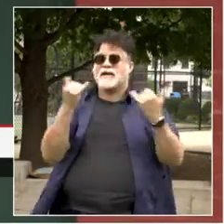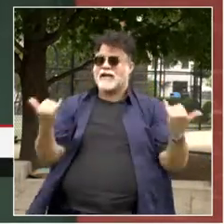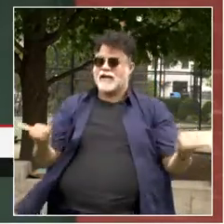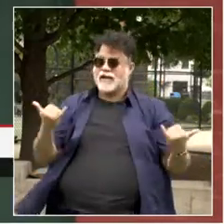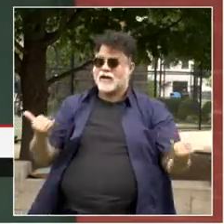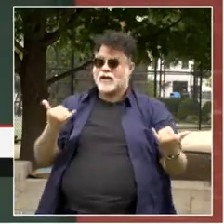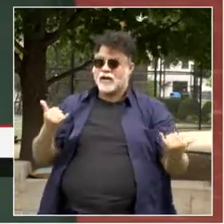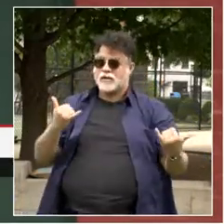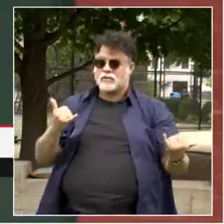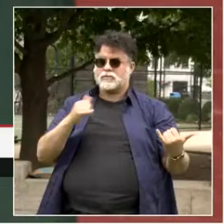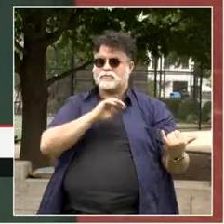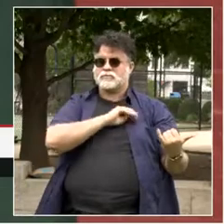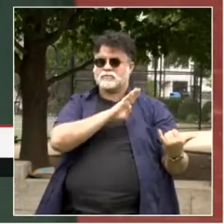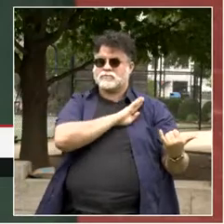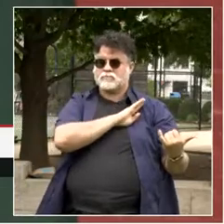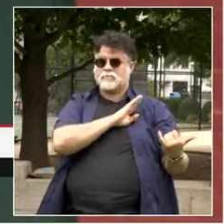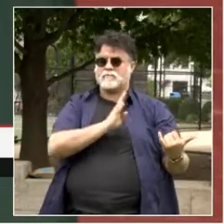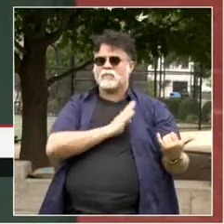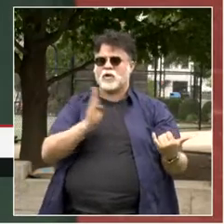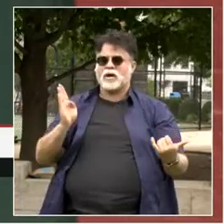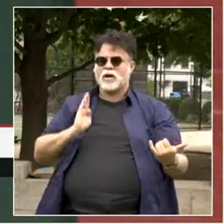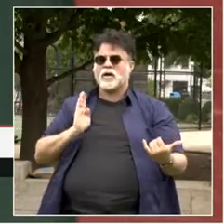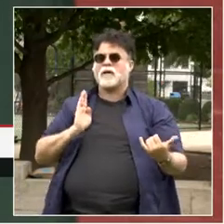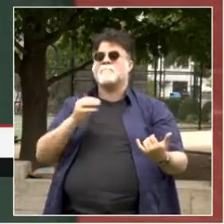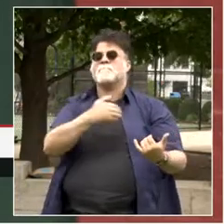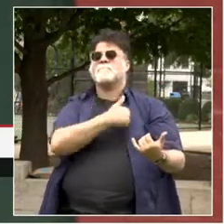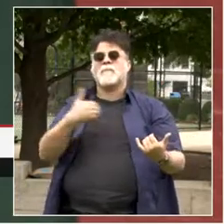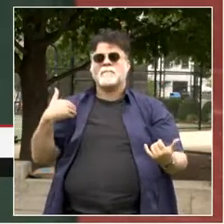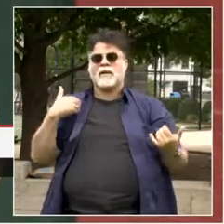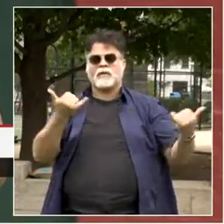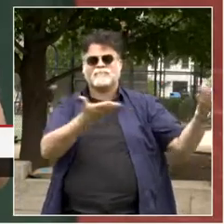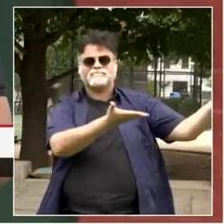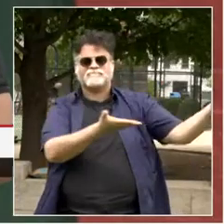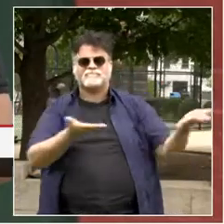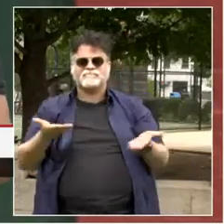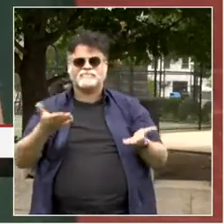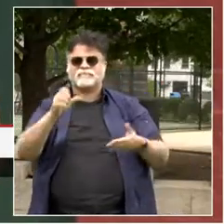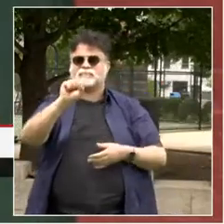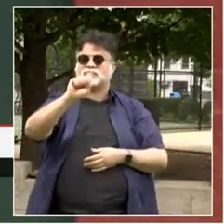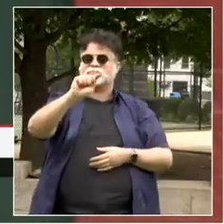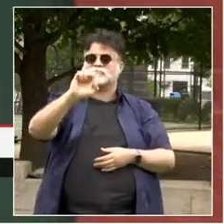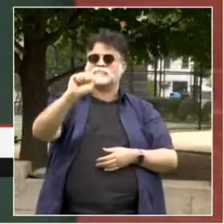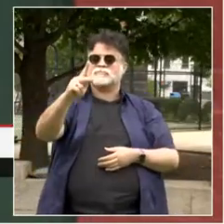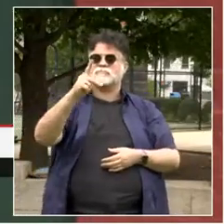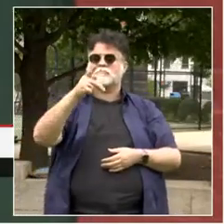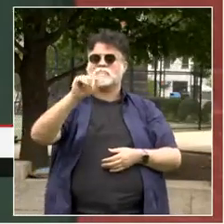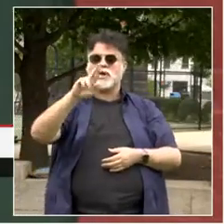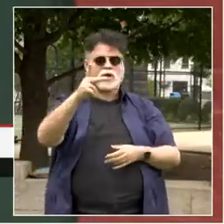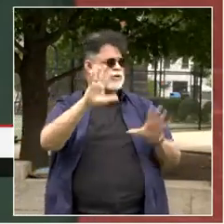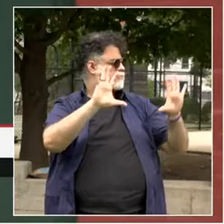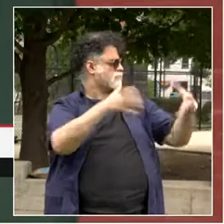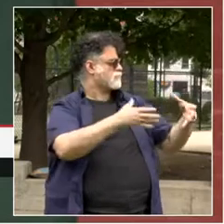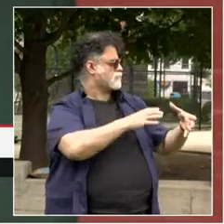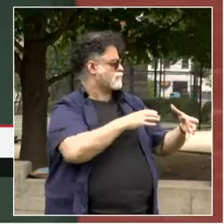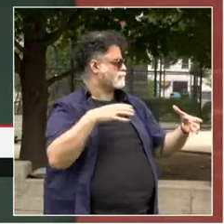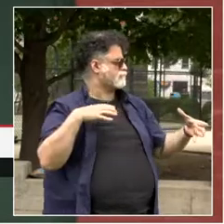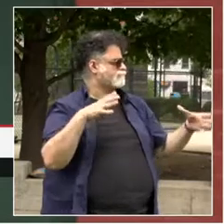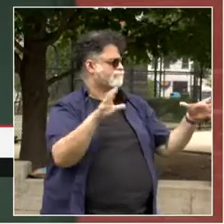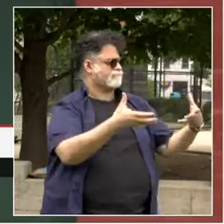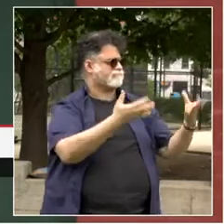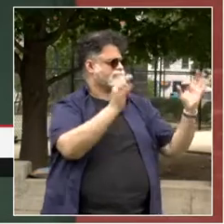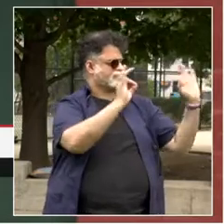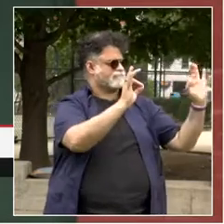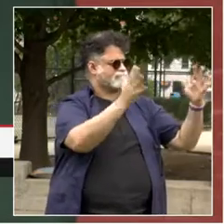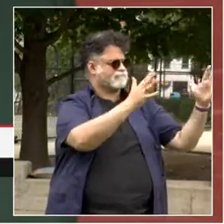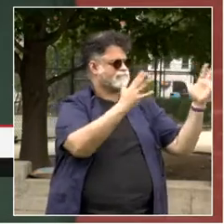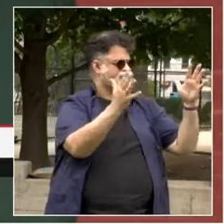Stead Park. Please raise your hand, wave. Yeah, let's give them a applause. Our staff member, Vashti.